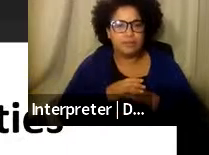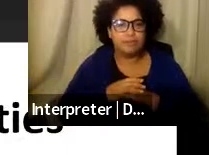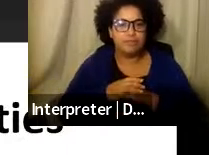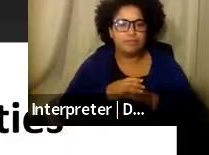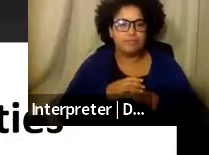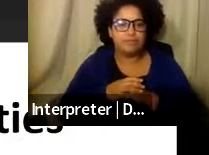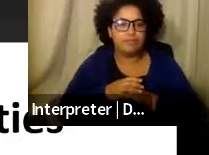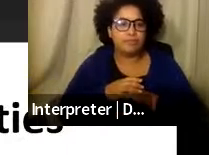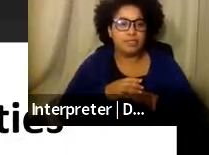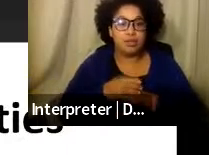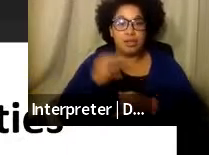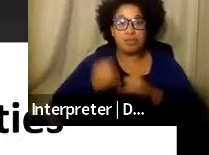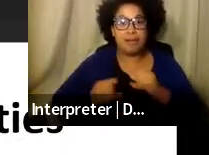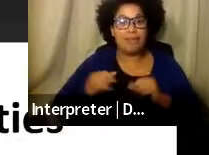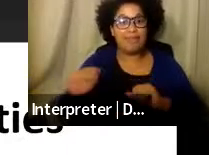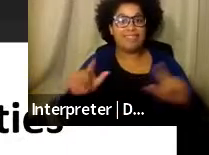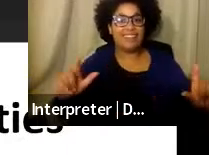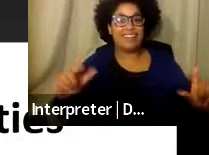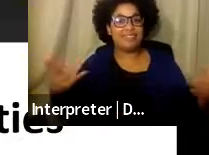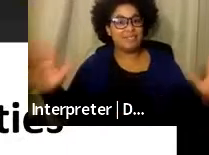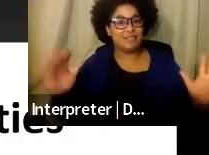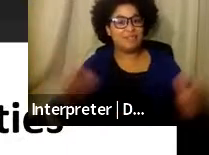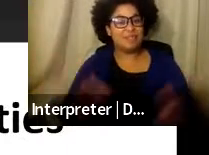And that was my last slide.